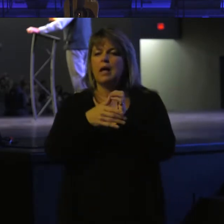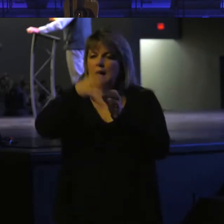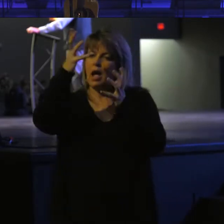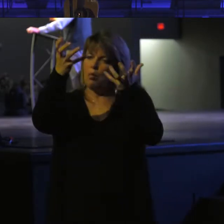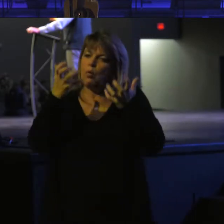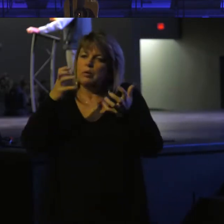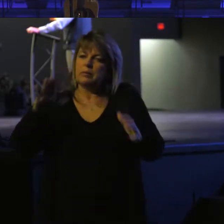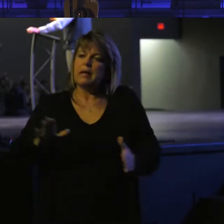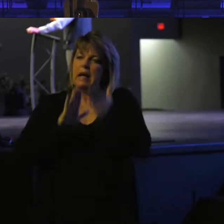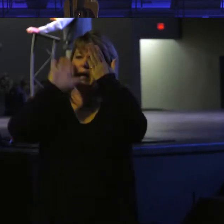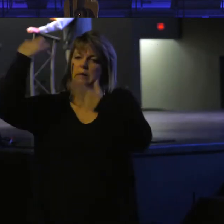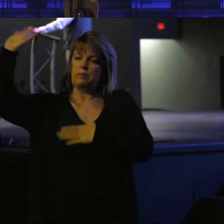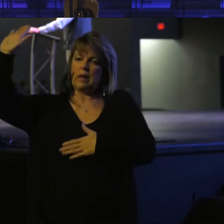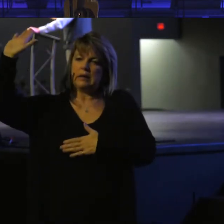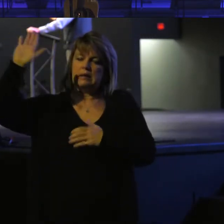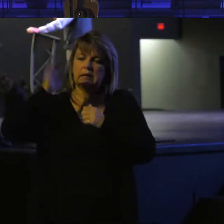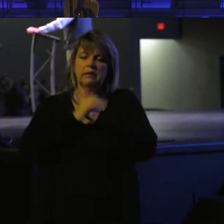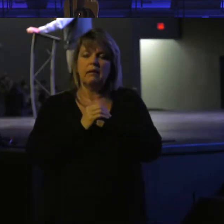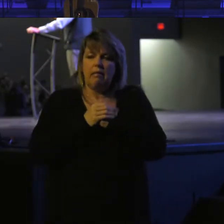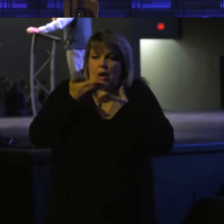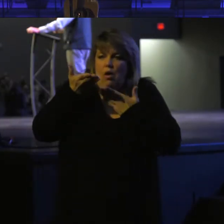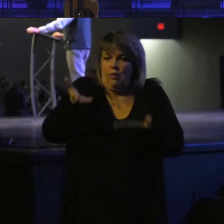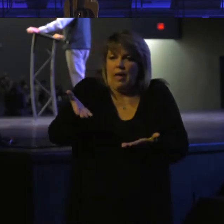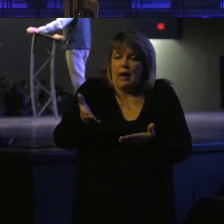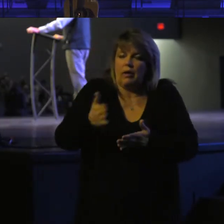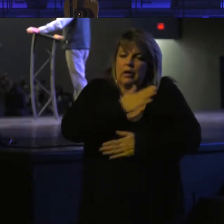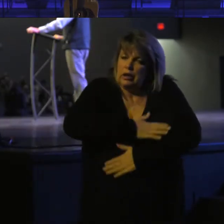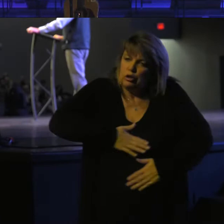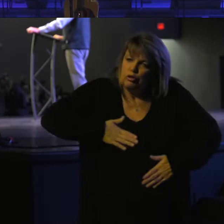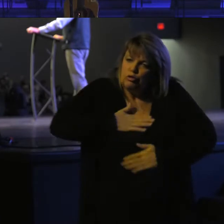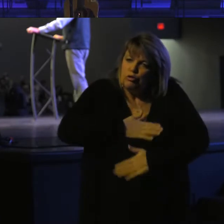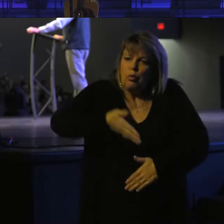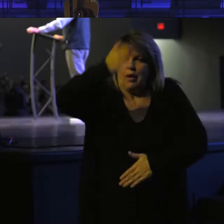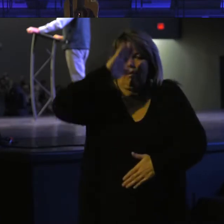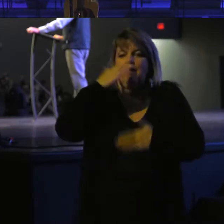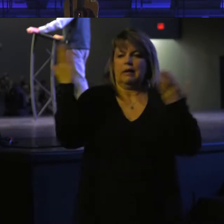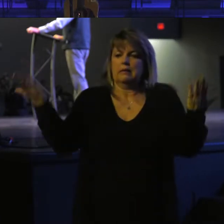presence. They're there enjoying his presence